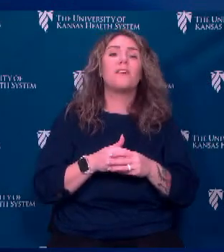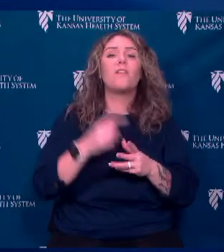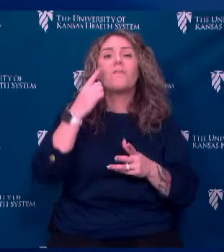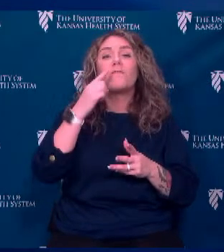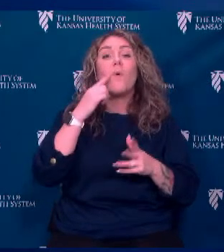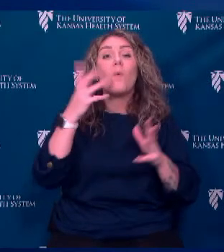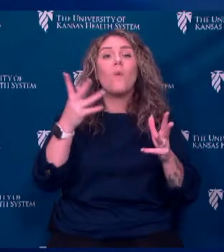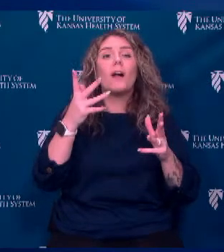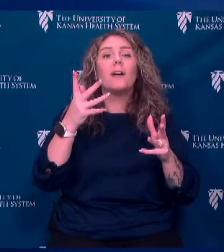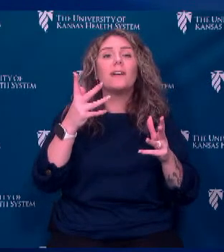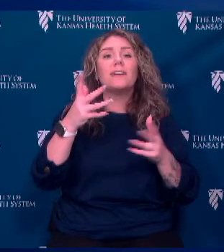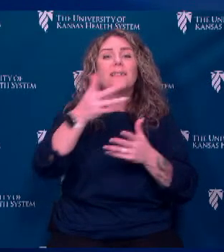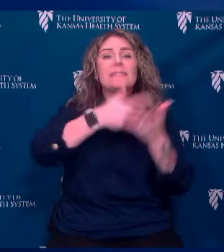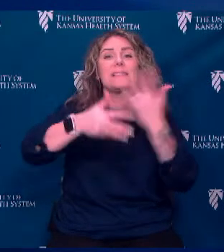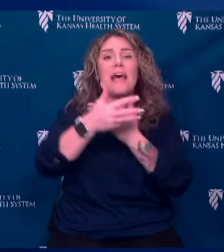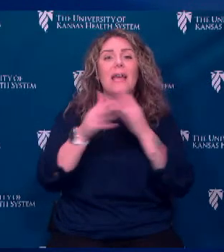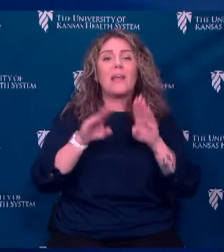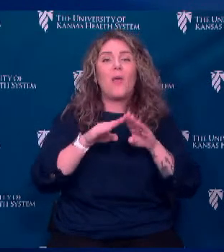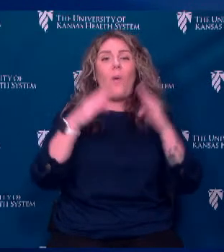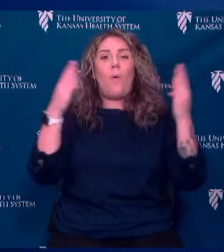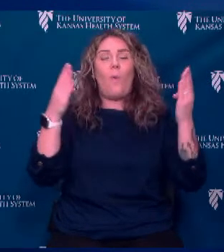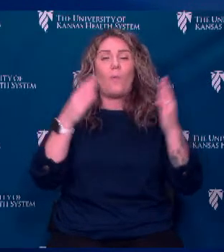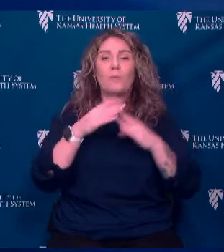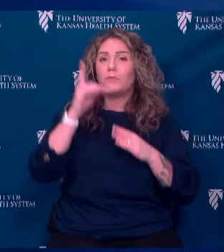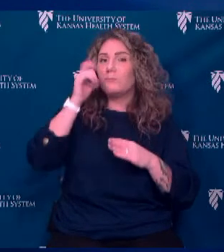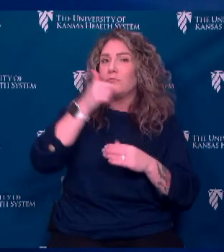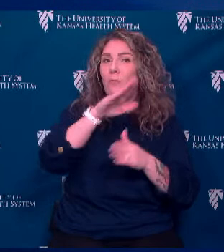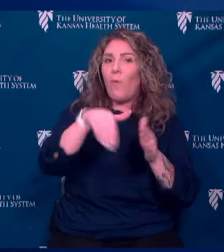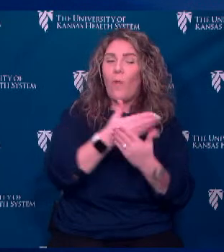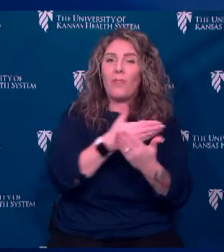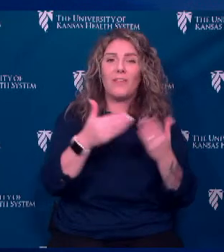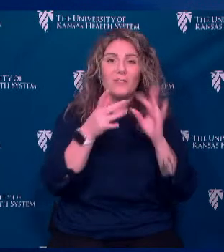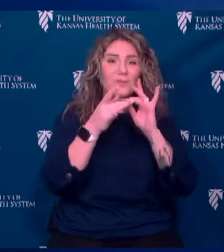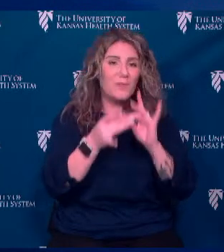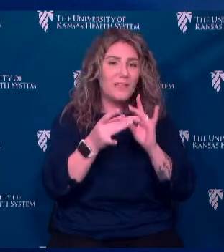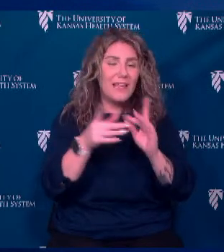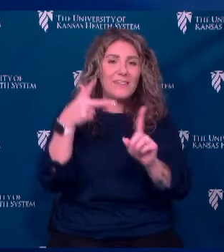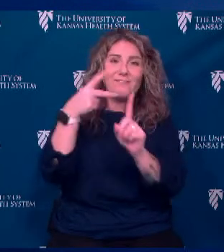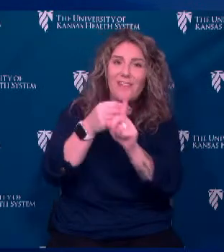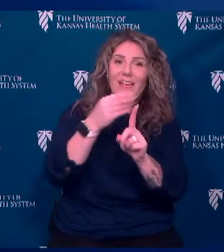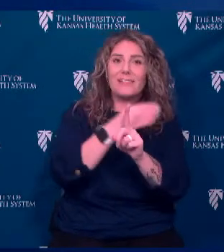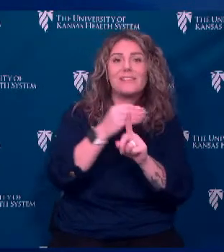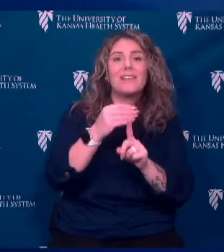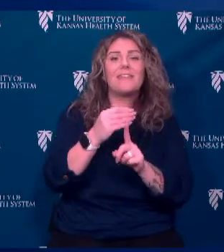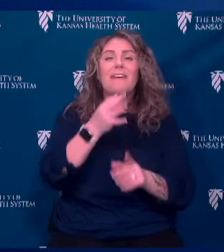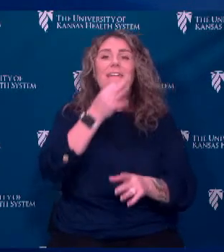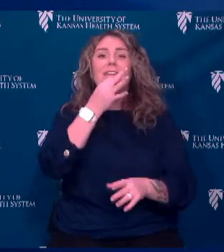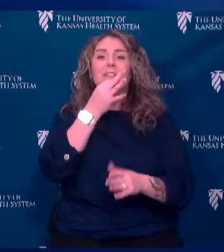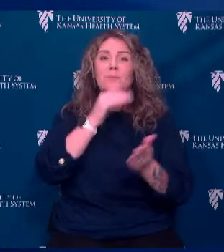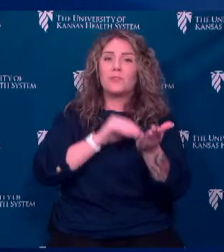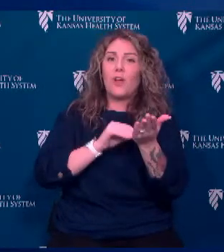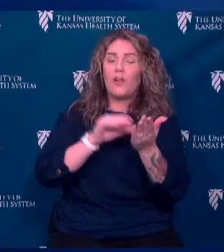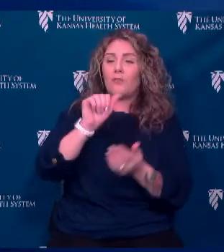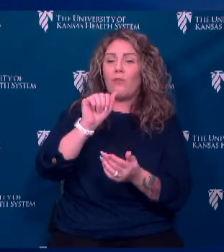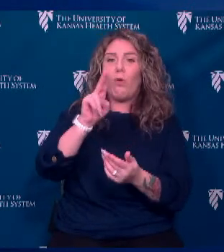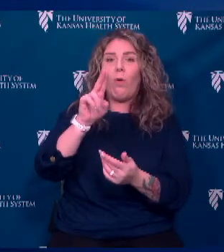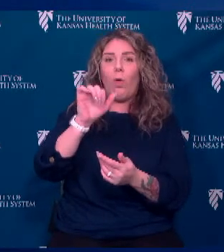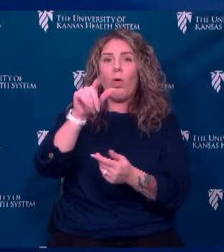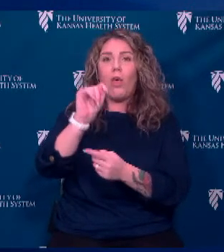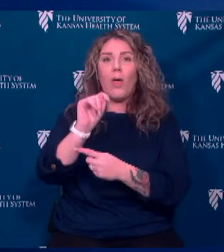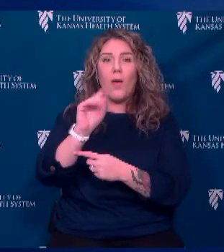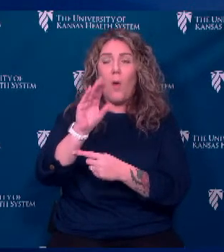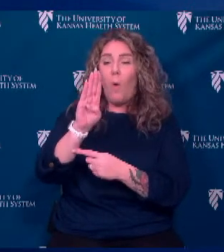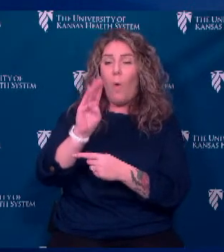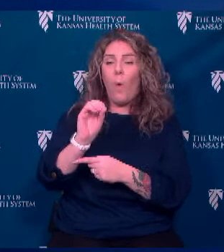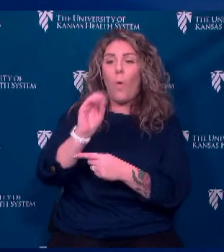society open. Tomorrow, it's all things vaccine with our expert, Dr. Kevin Ault. He's not only an OBGYN here at